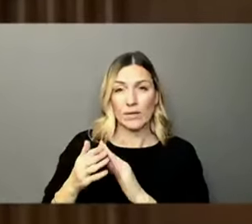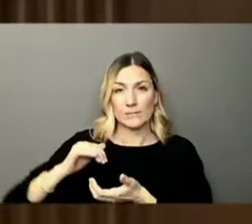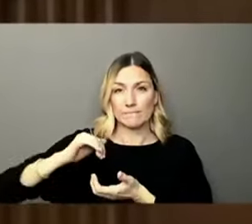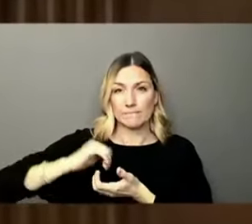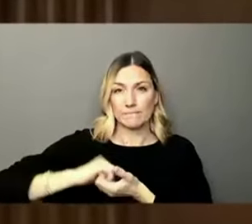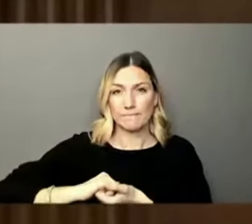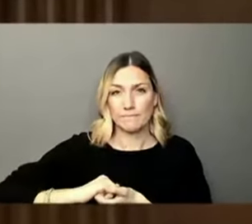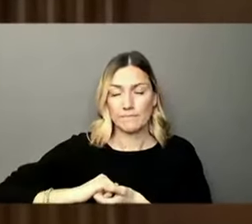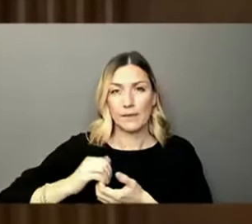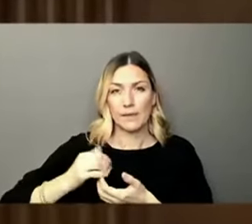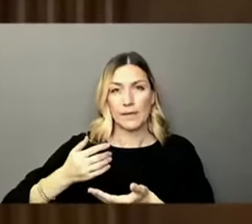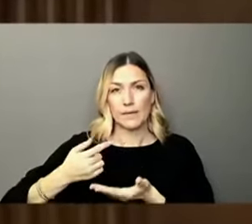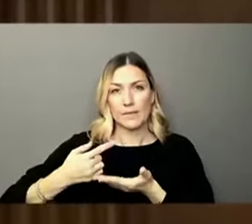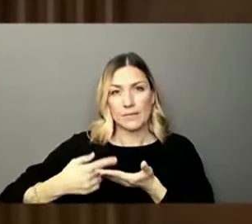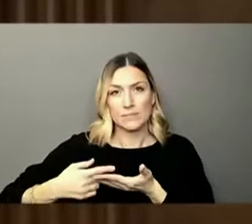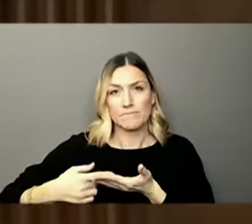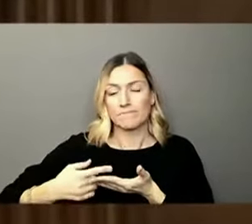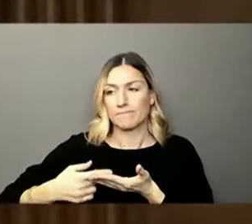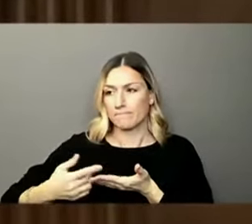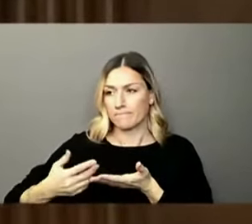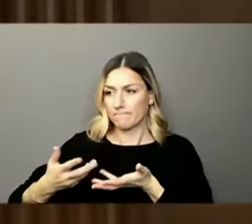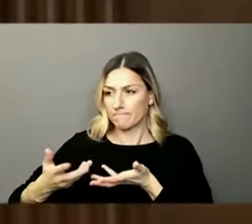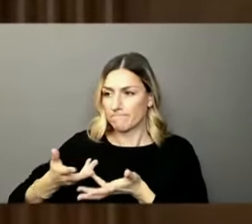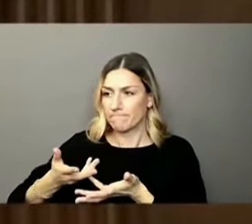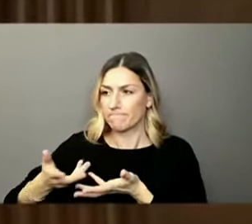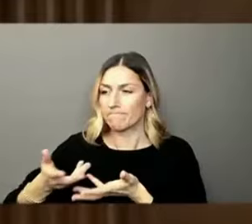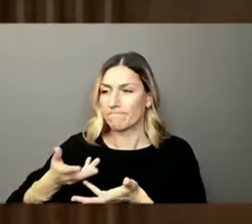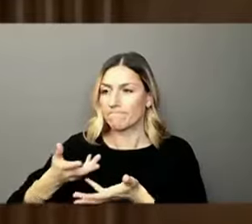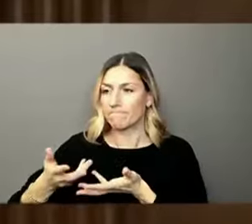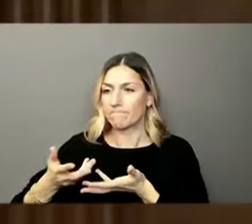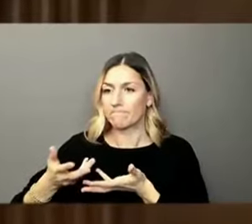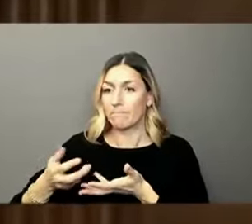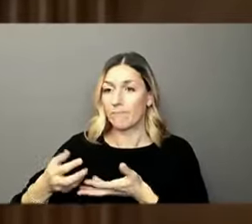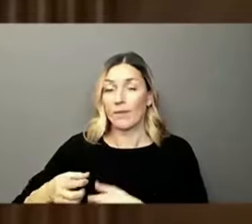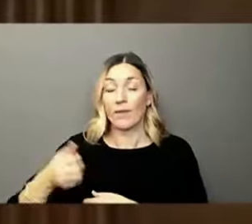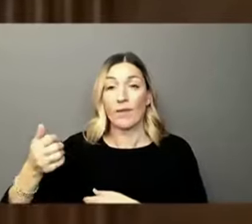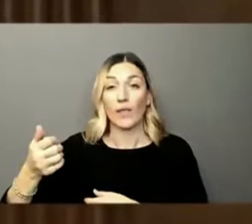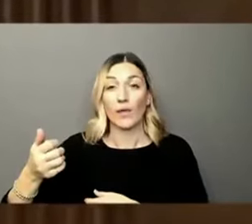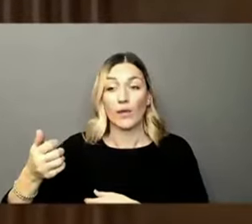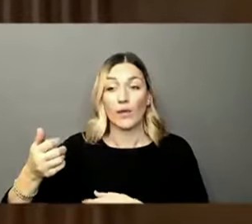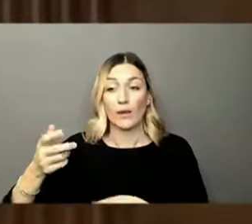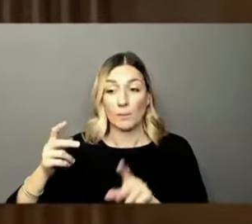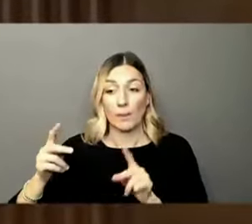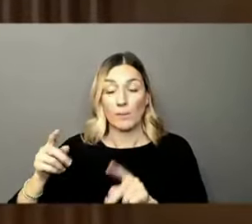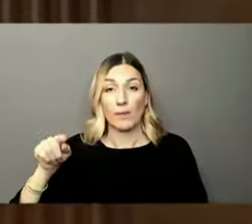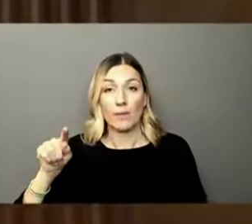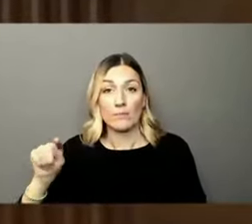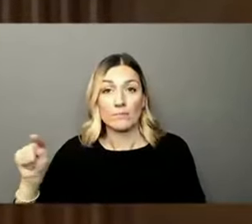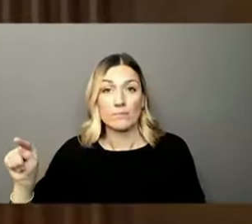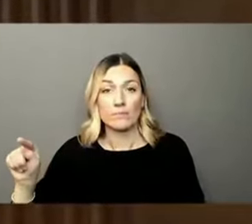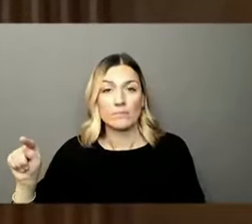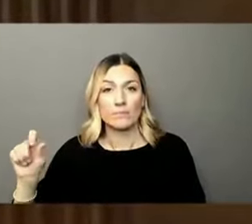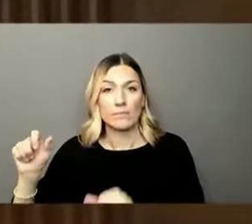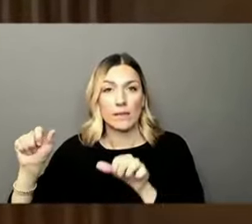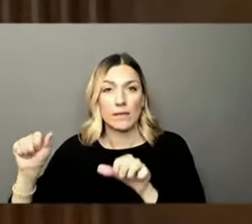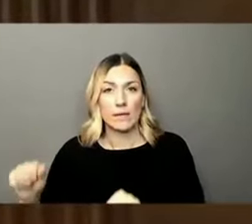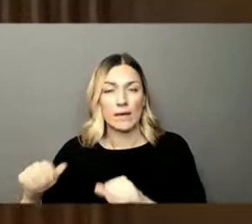maybe talking with them or getting the other folks to, you know, at least